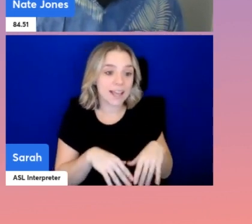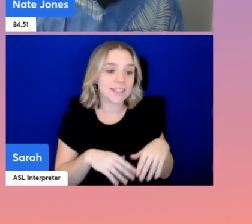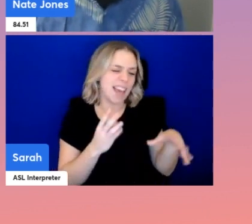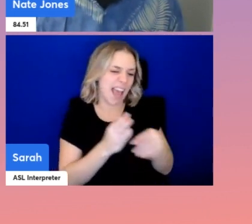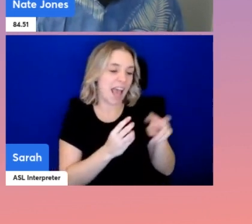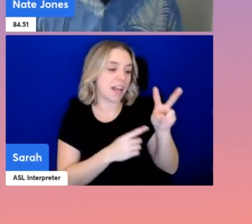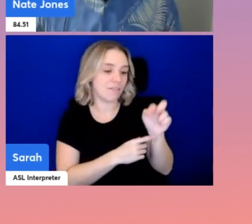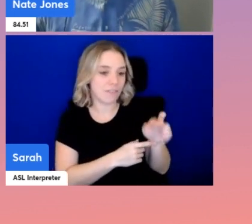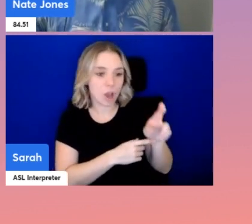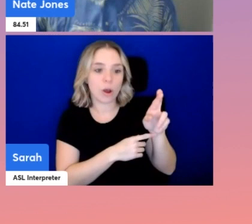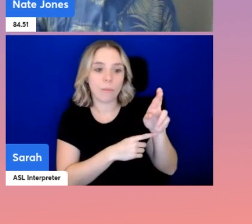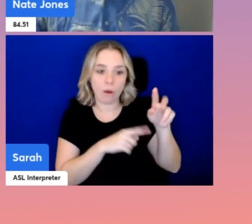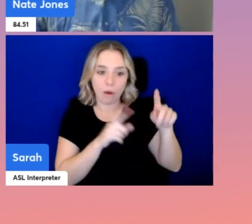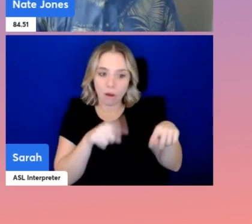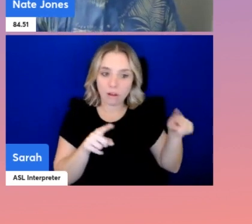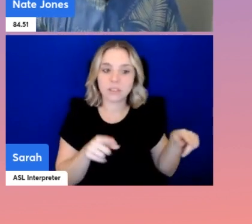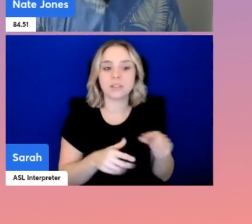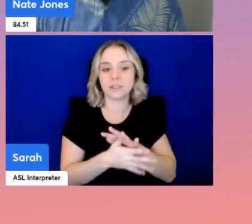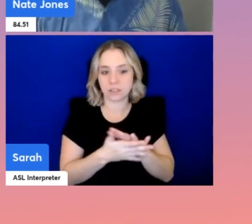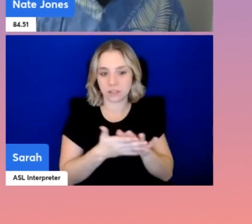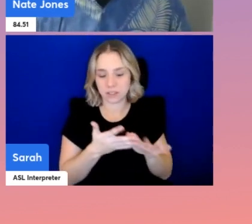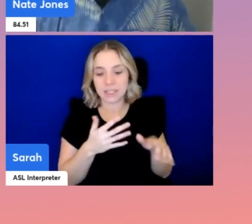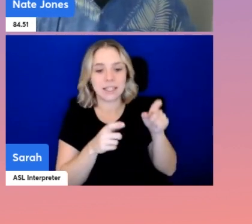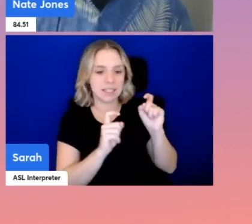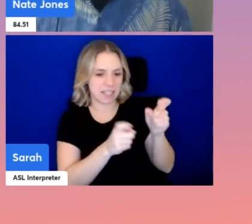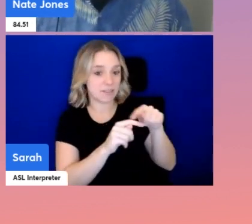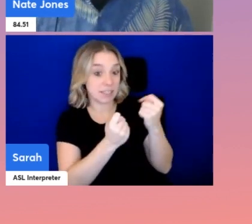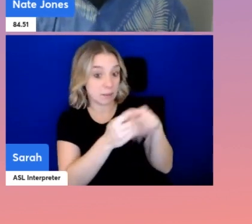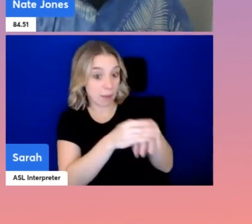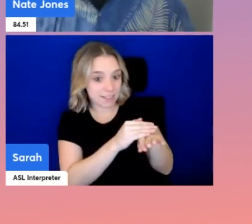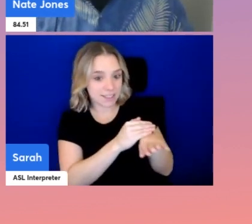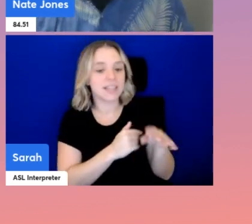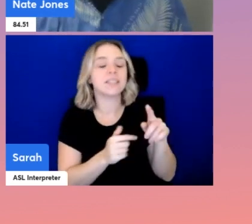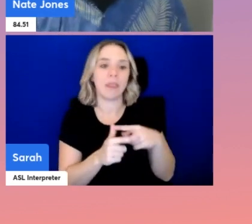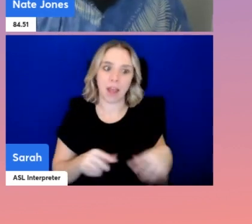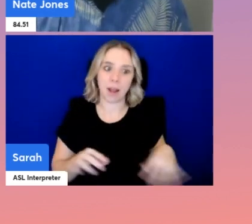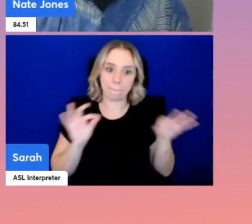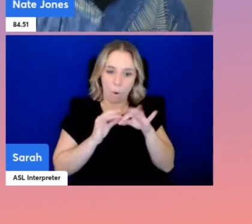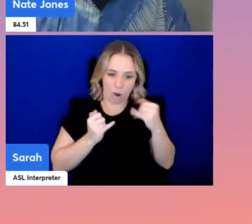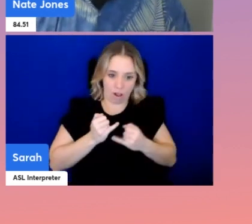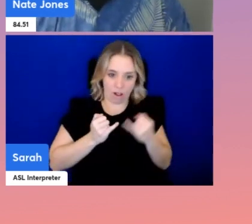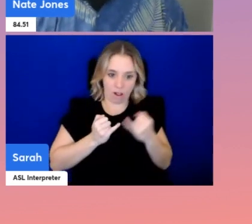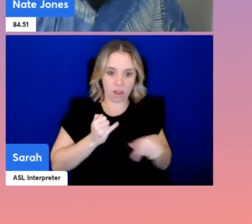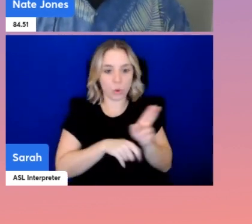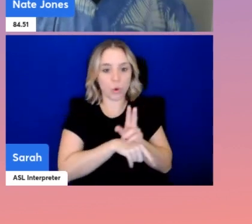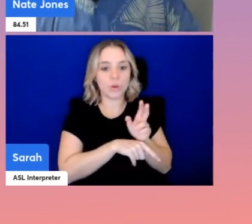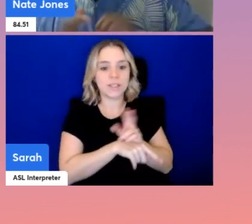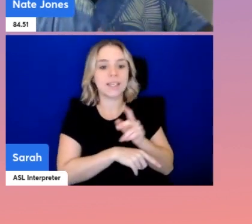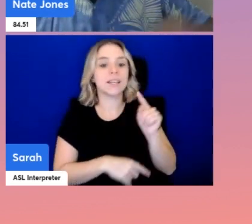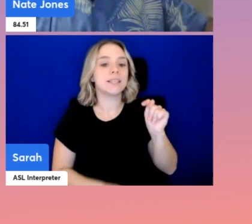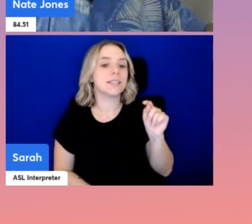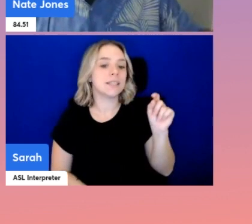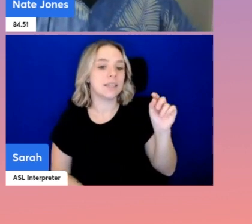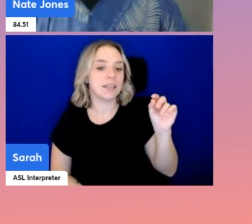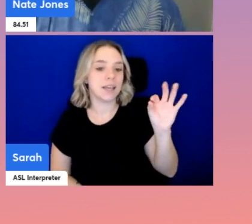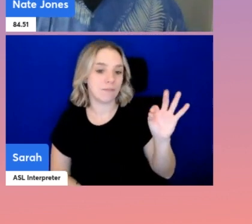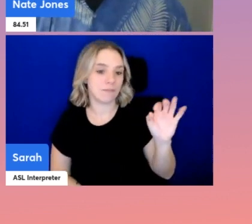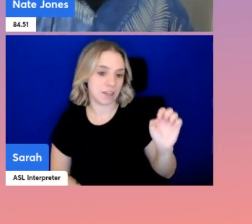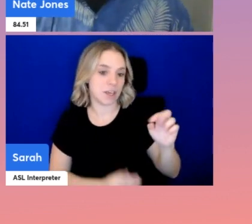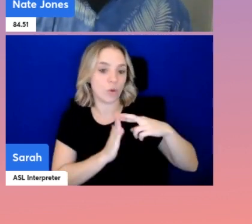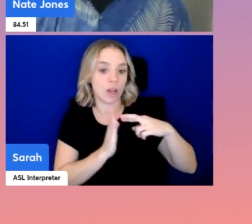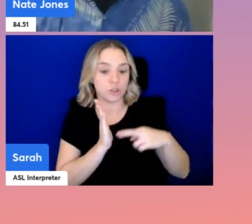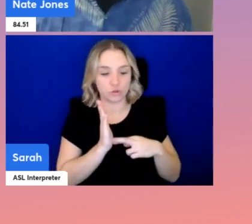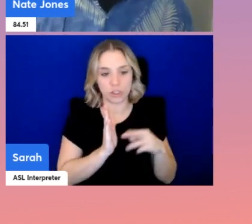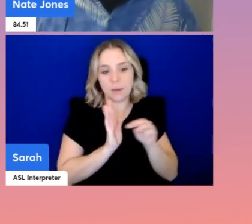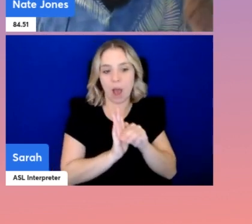giving a team access to it. And of course, most importantly, we're actually using the TFE registry module resource to create an entry